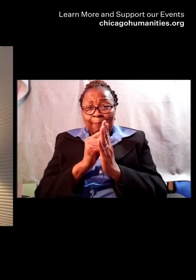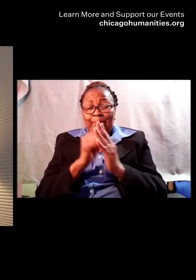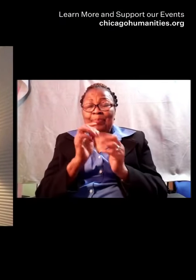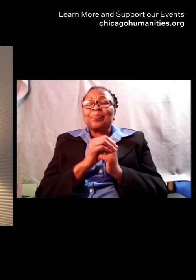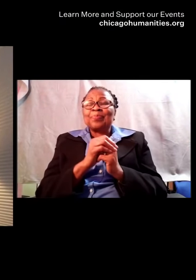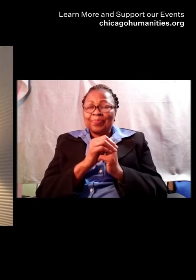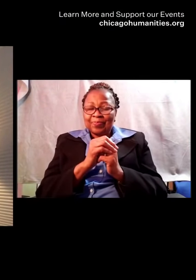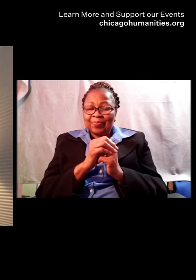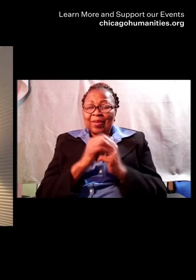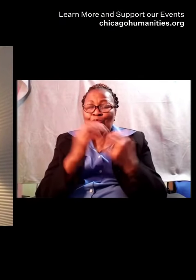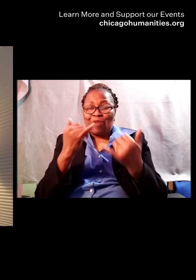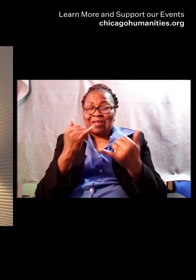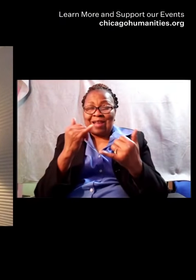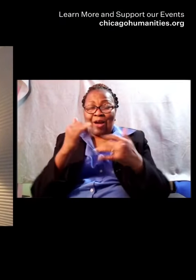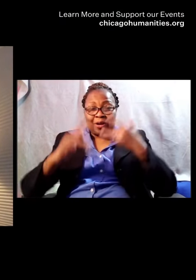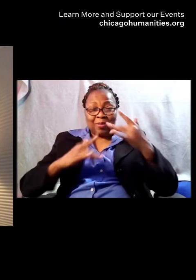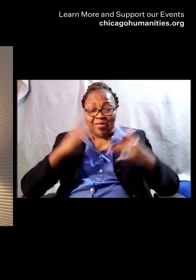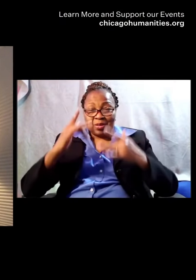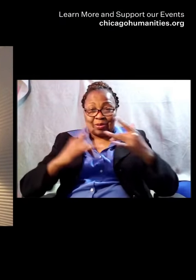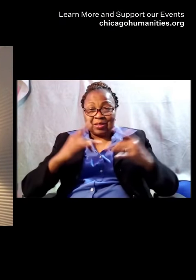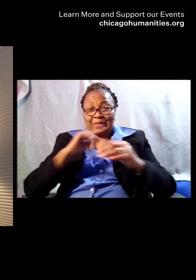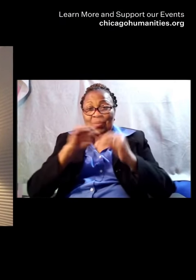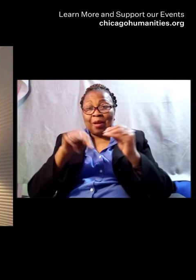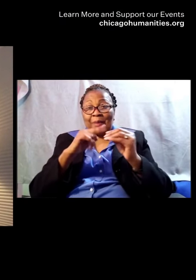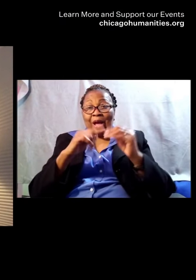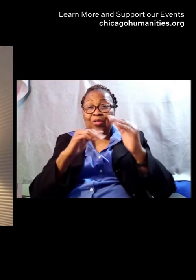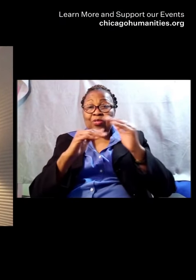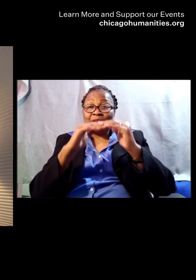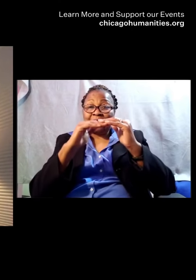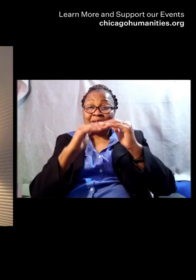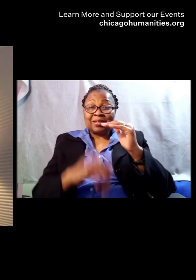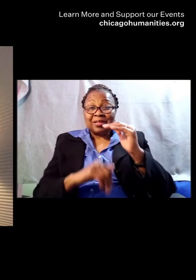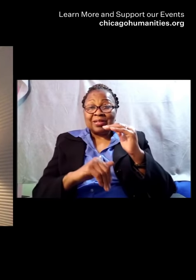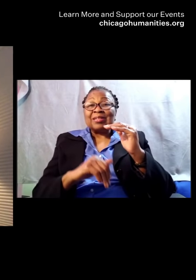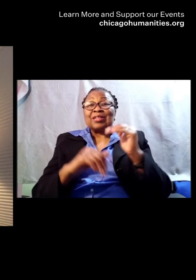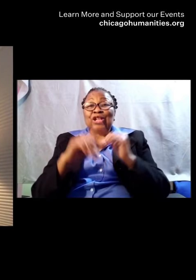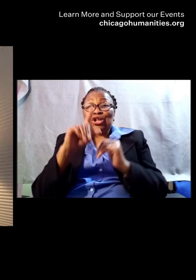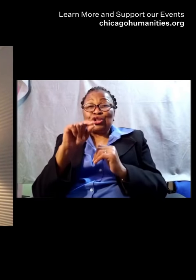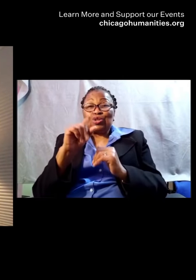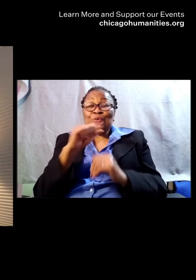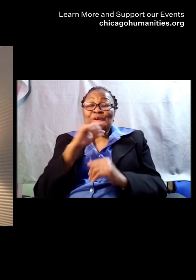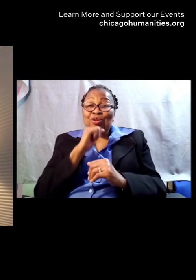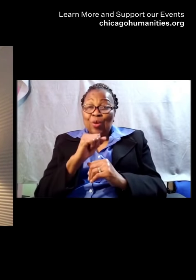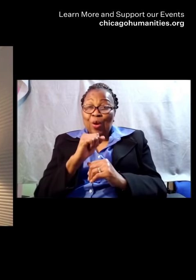quite enthusiastic about the under 20-year-olds that we are seeing come along.